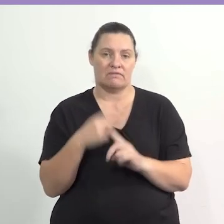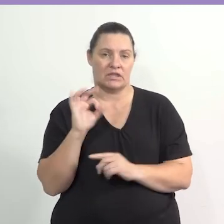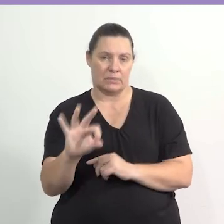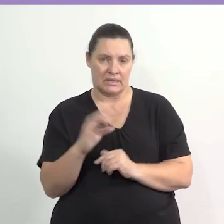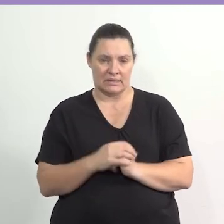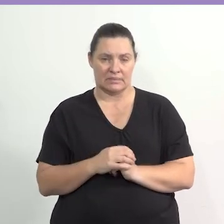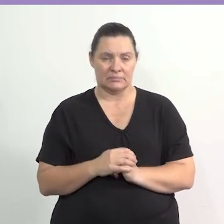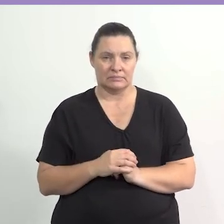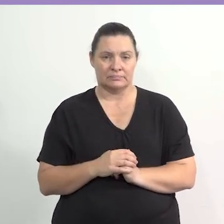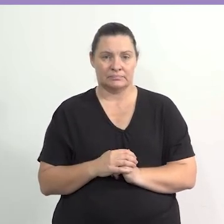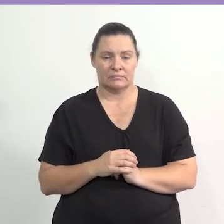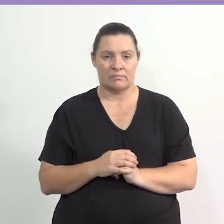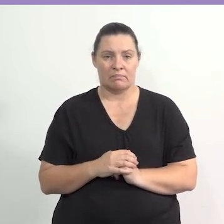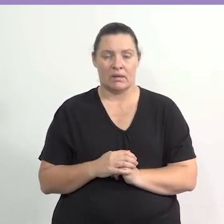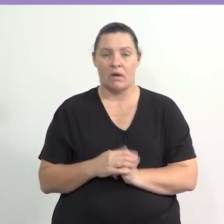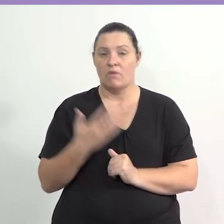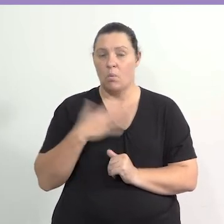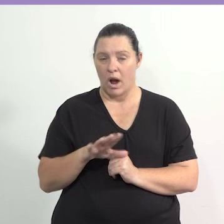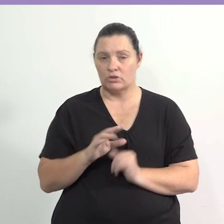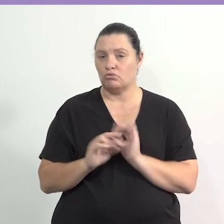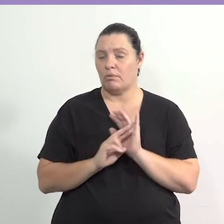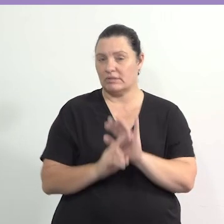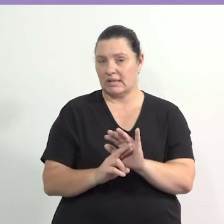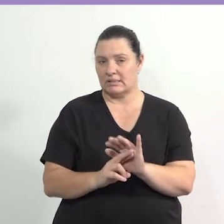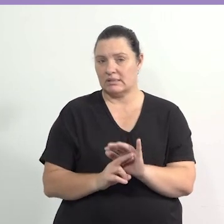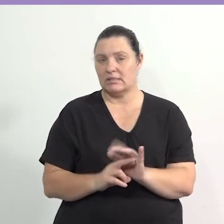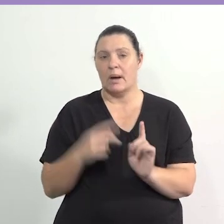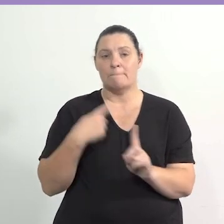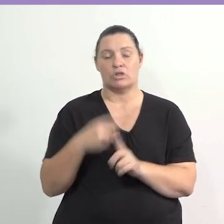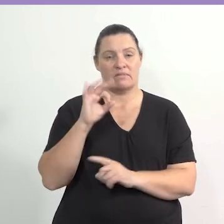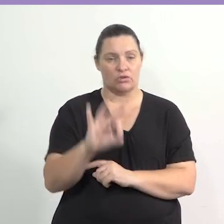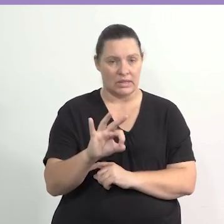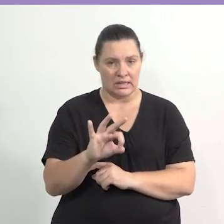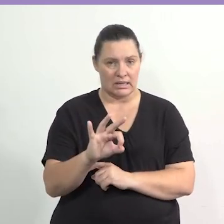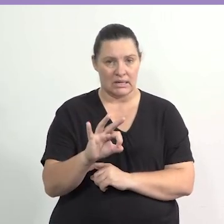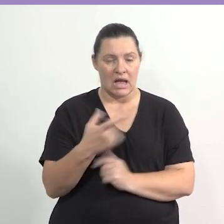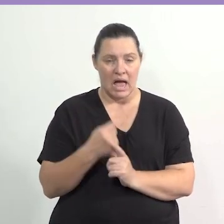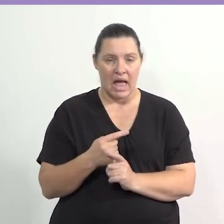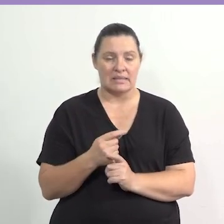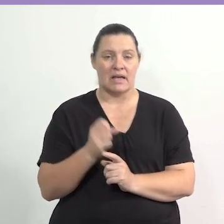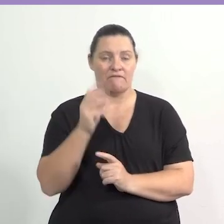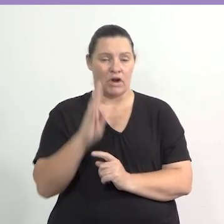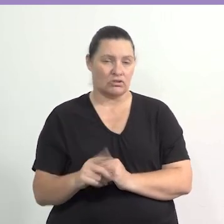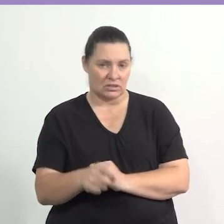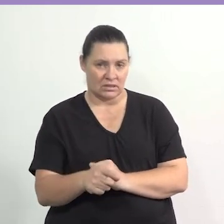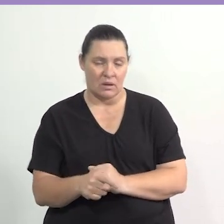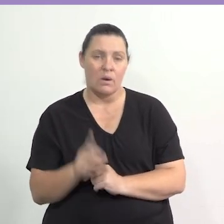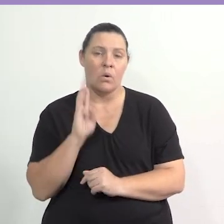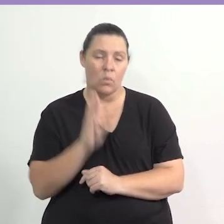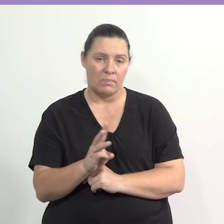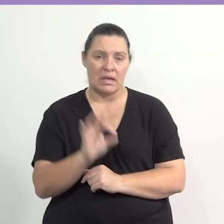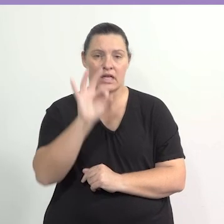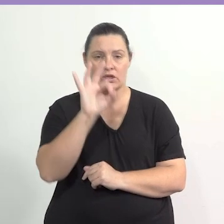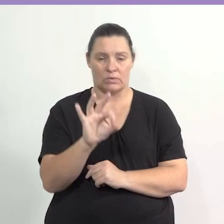positive 3. So we know that if we want to represent positive 3 as a fraction, will